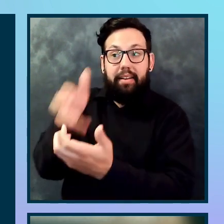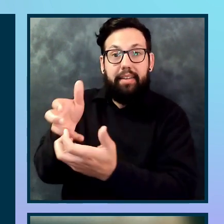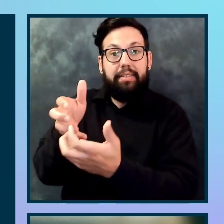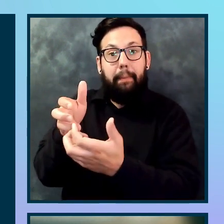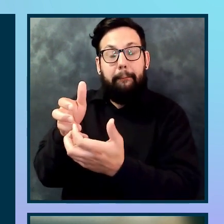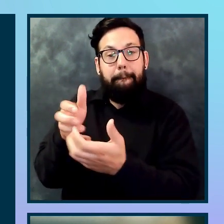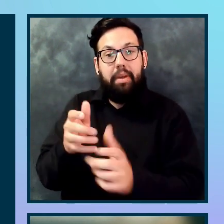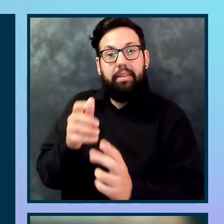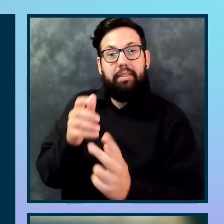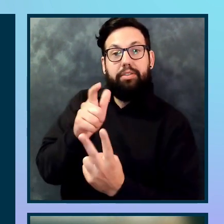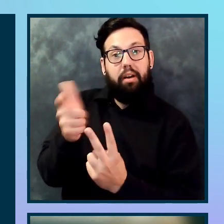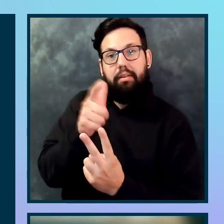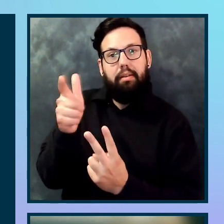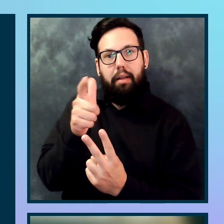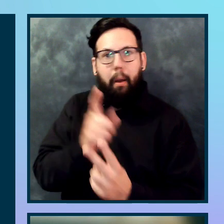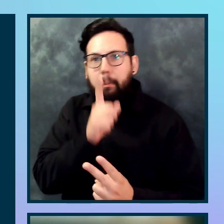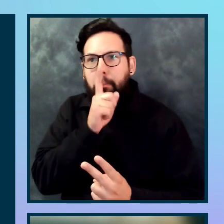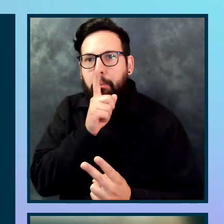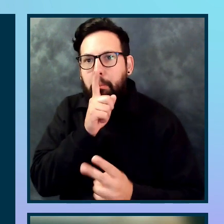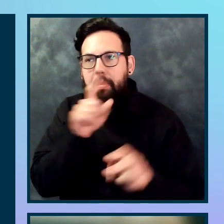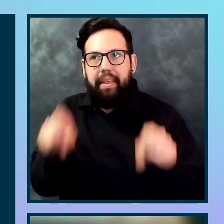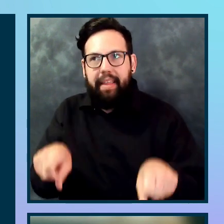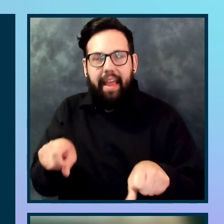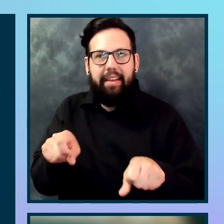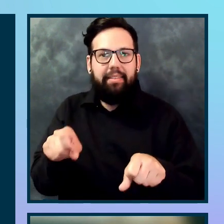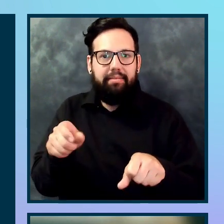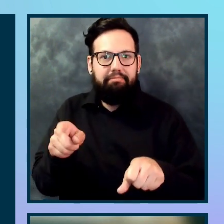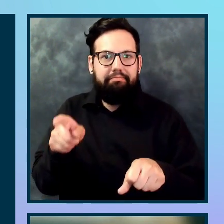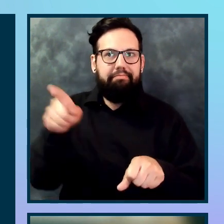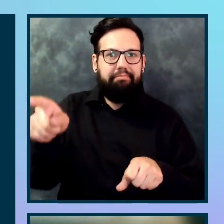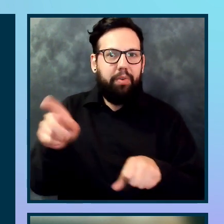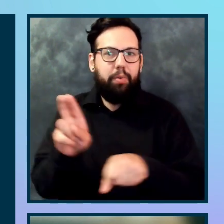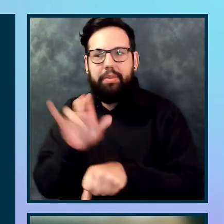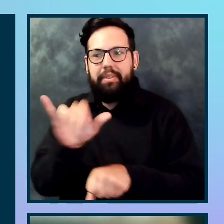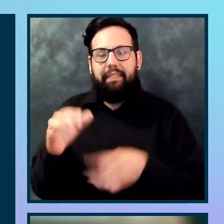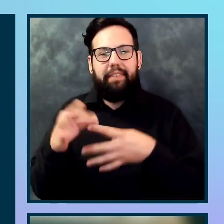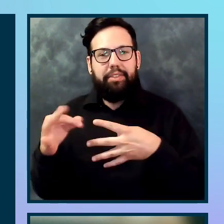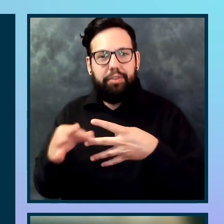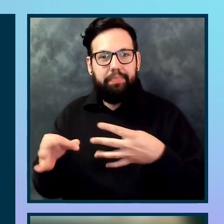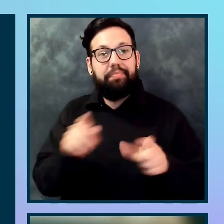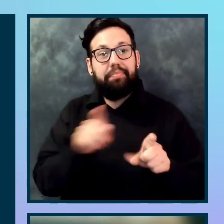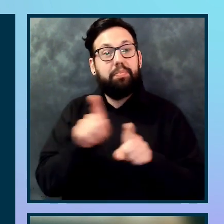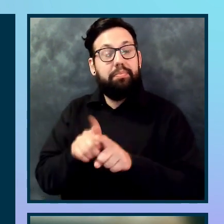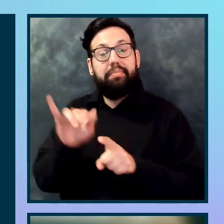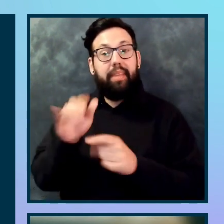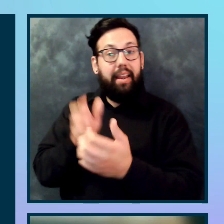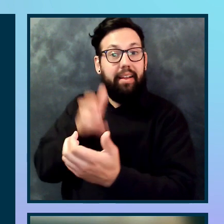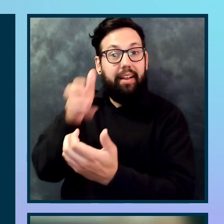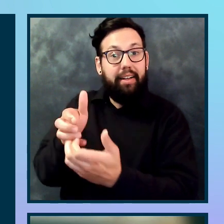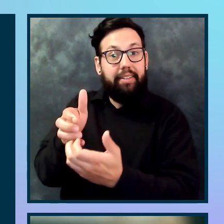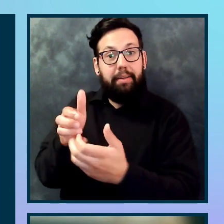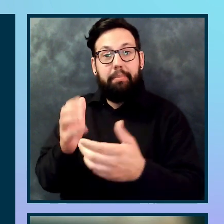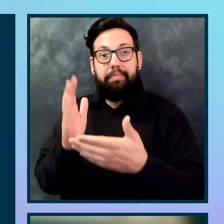can be activated, which we saw earlier. And then again, our friend, the custom slider, is not even going to be